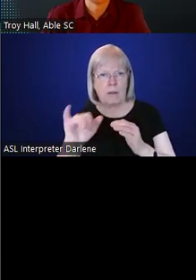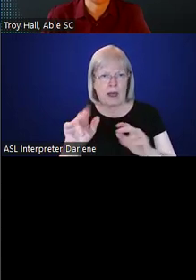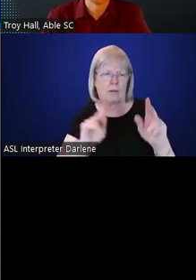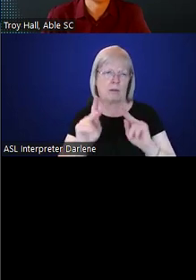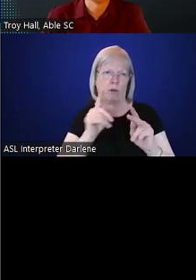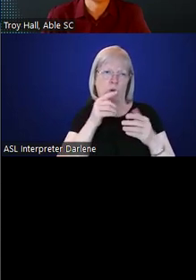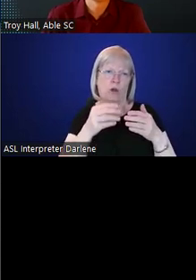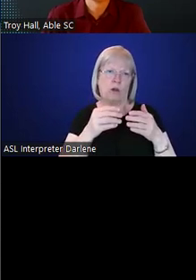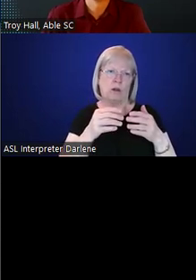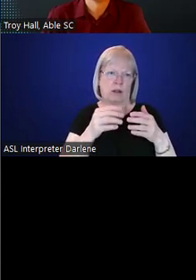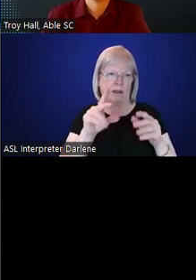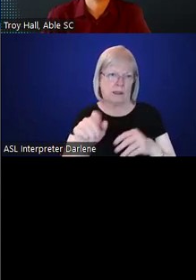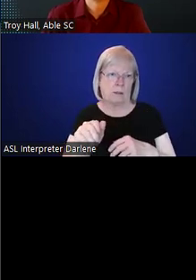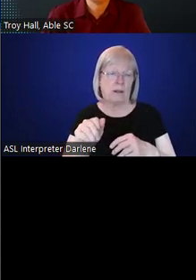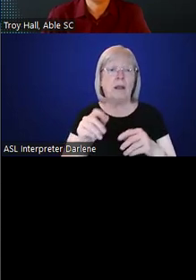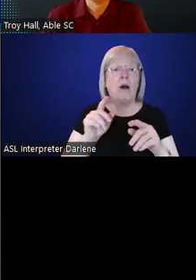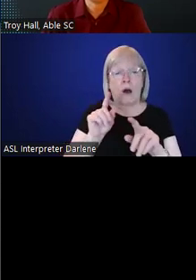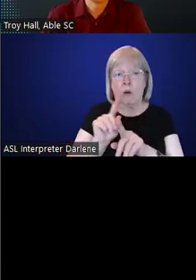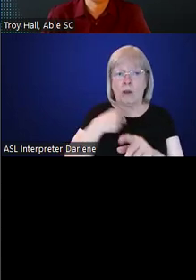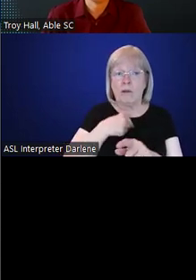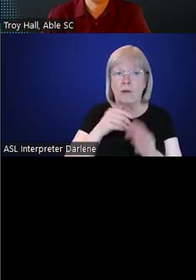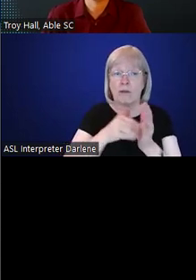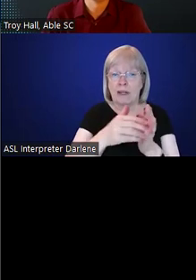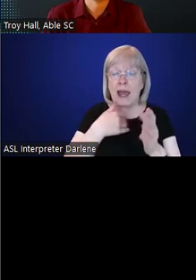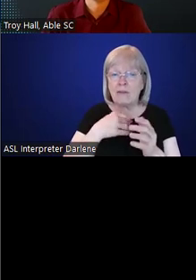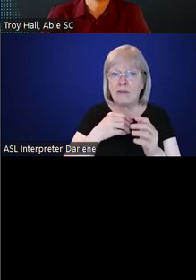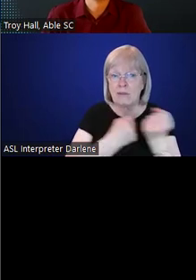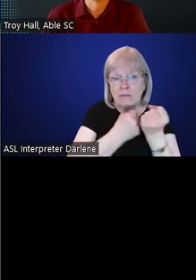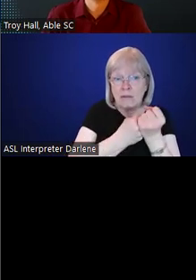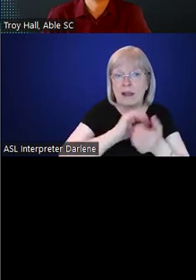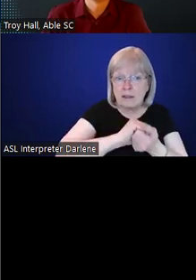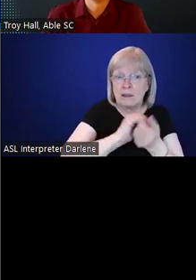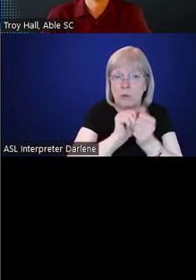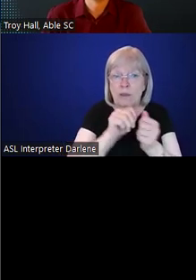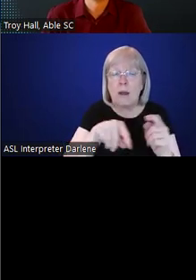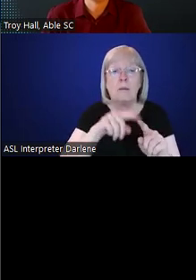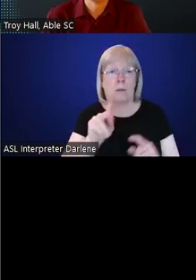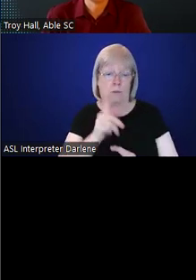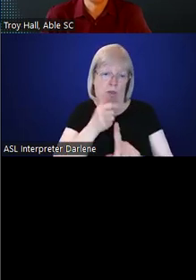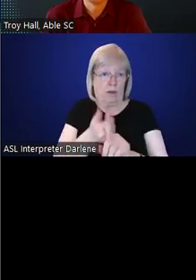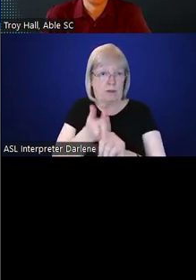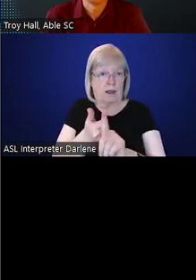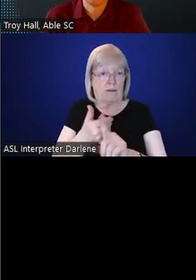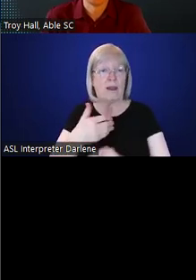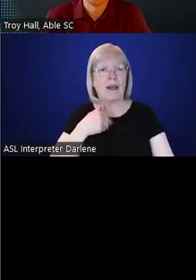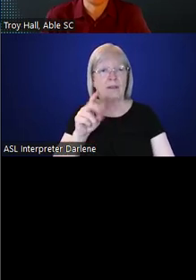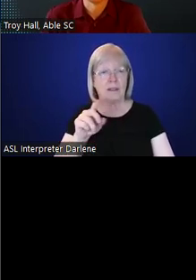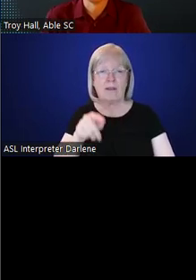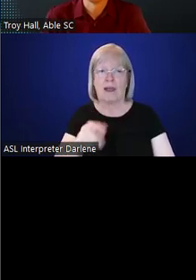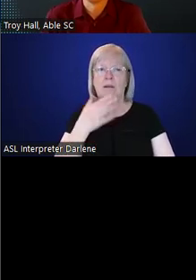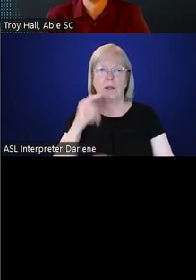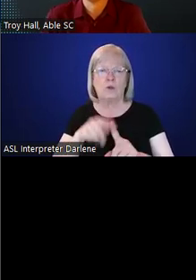important allies standing next to us, but people with disabilities are the ones who change the world to better suit people